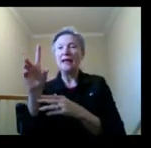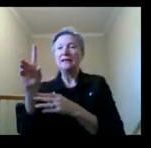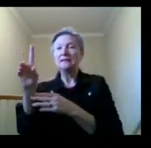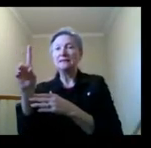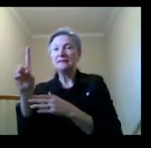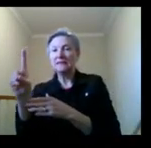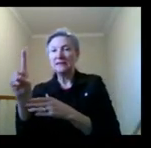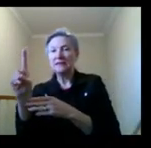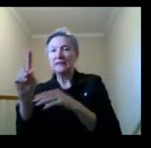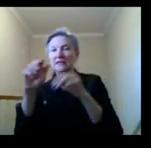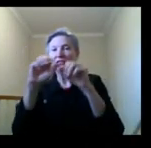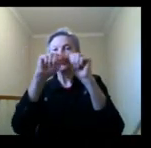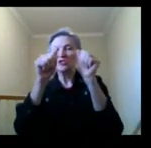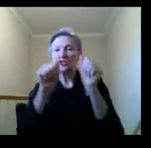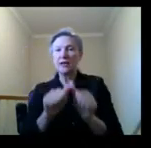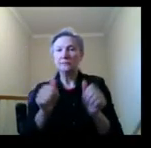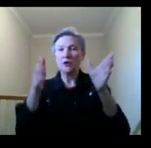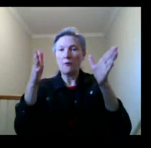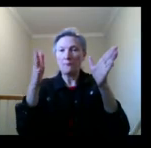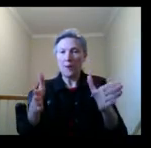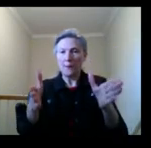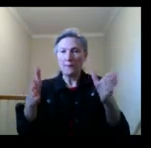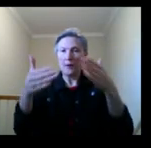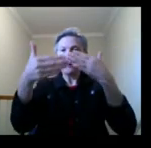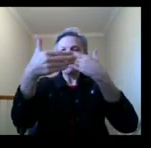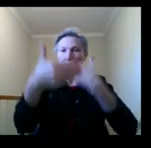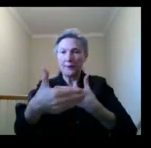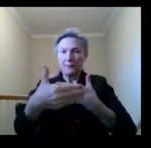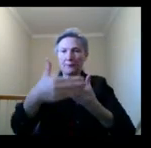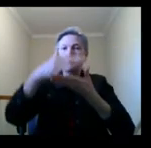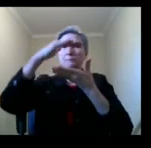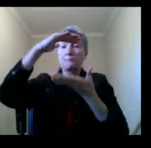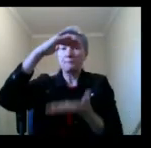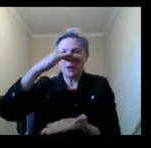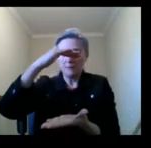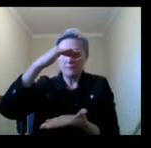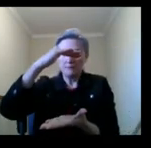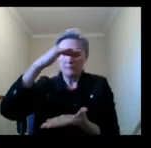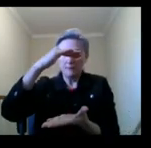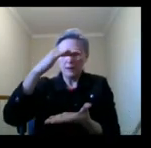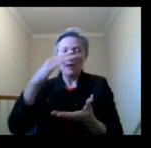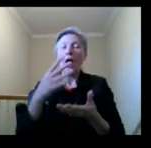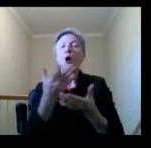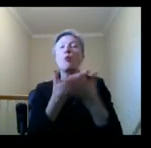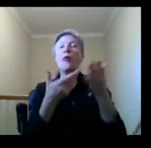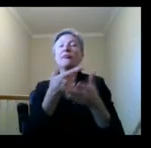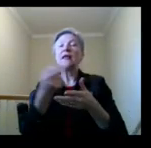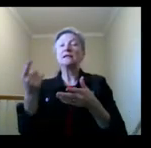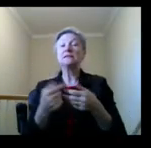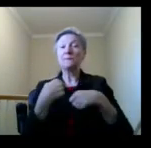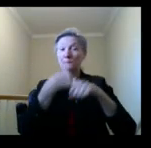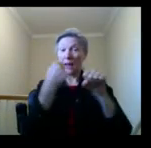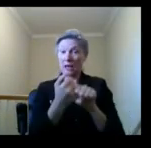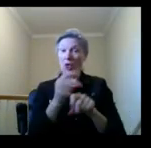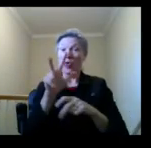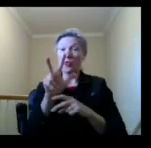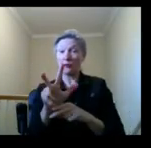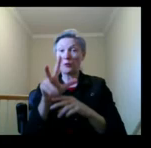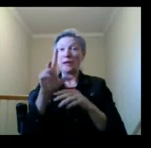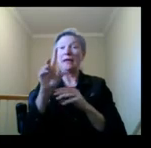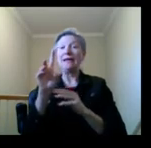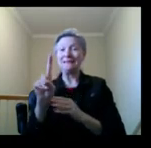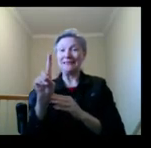make three-dimensional shapes. Okay, so I'm going to start by showing you some examples. Okay, the ones we're going to